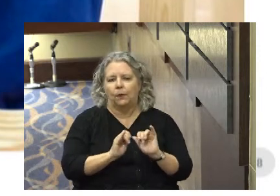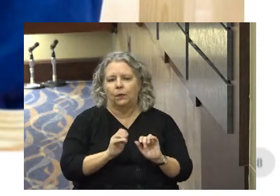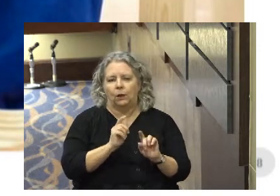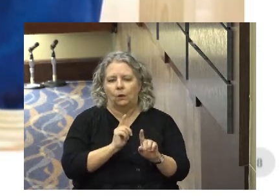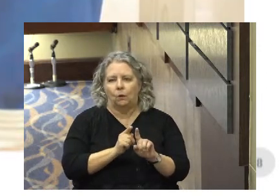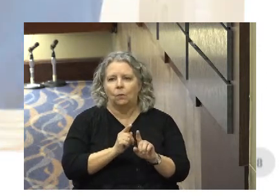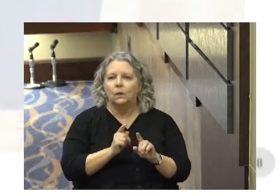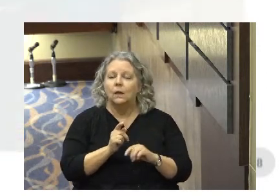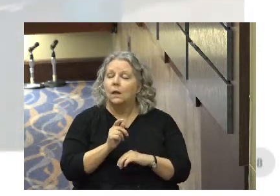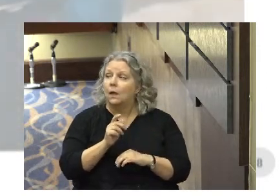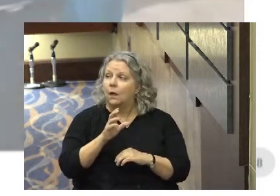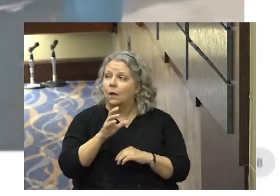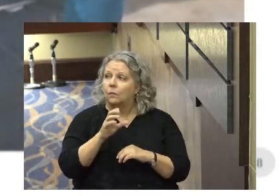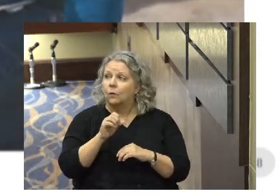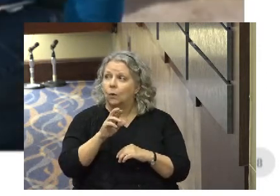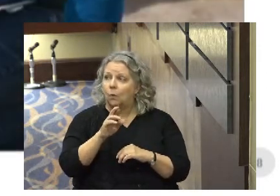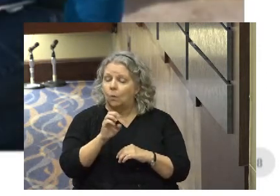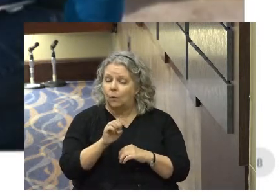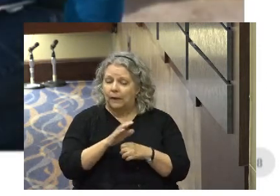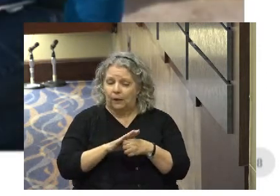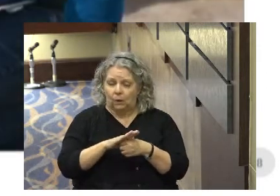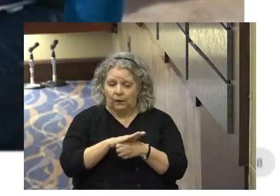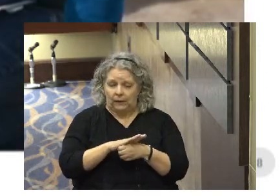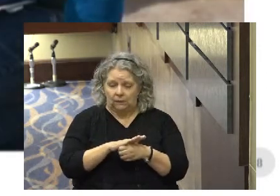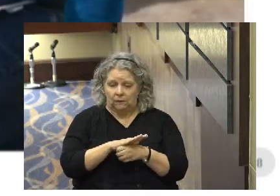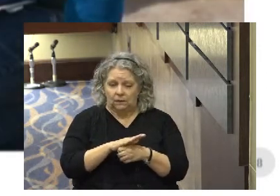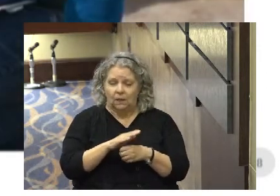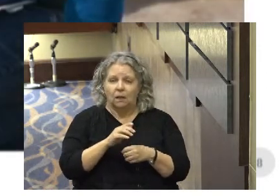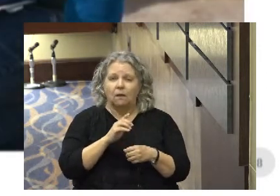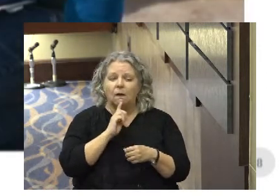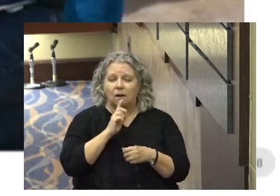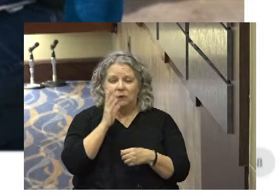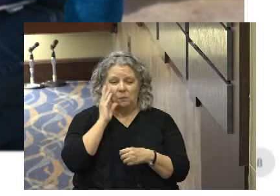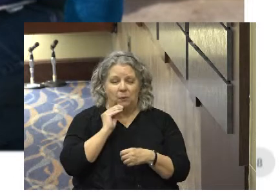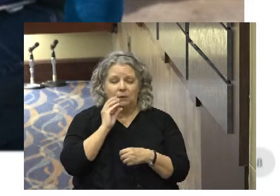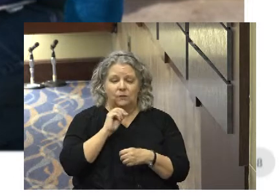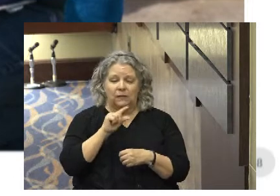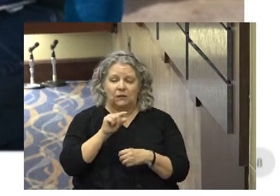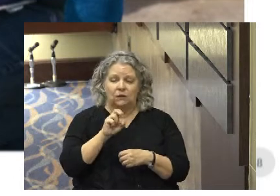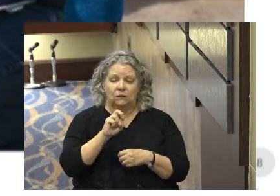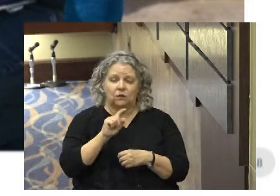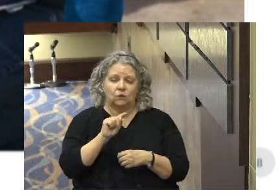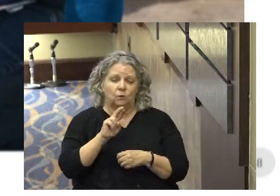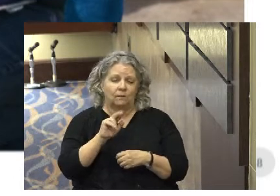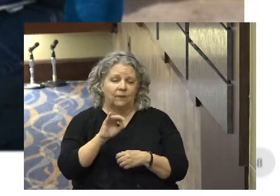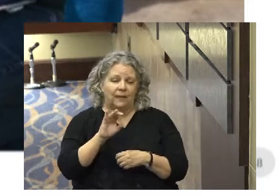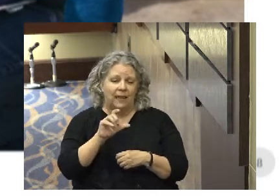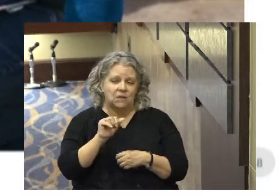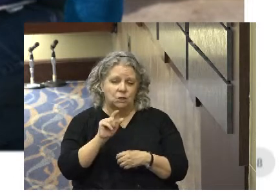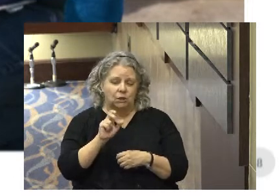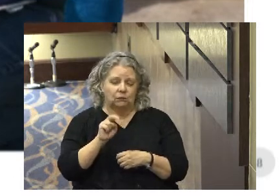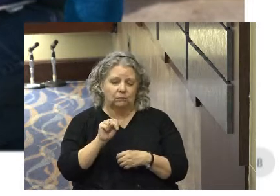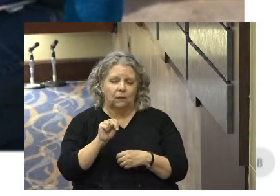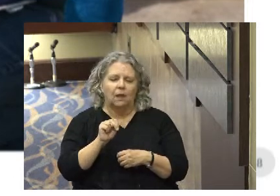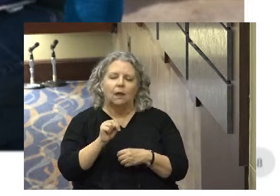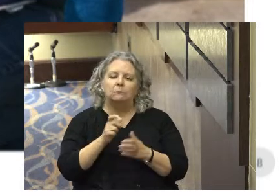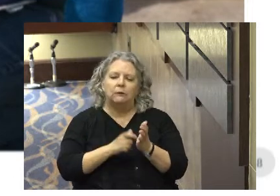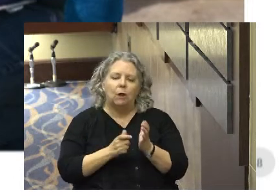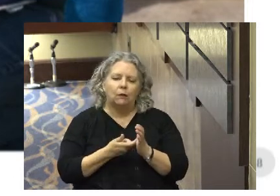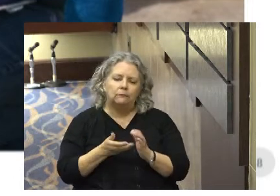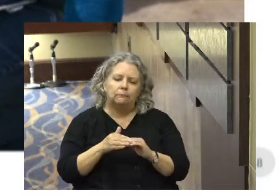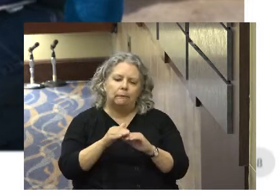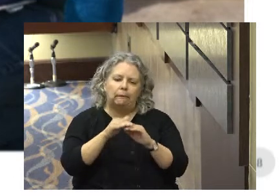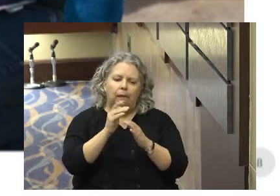household incomes, are experiencing gentrification, and the people in those neighborhoods are struggling to afford housing. Habitat